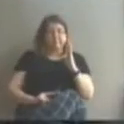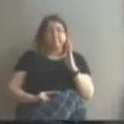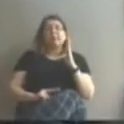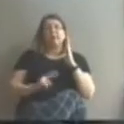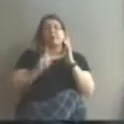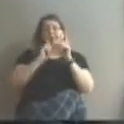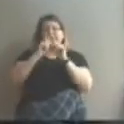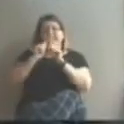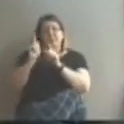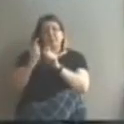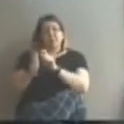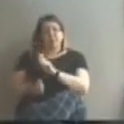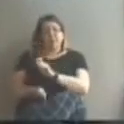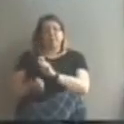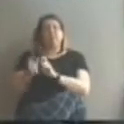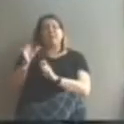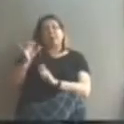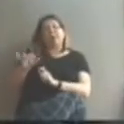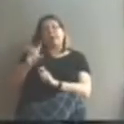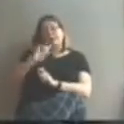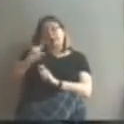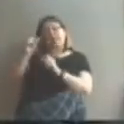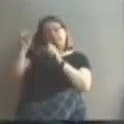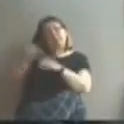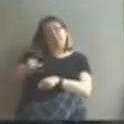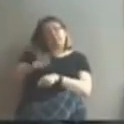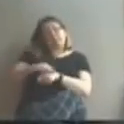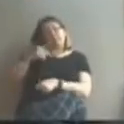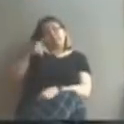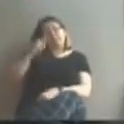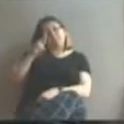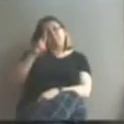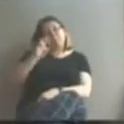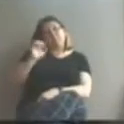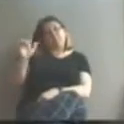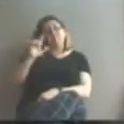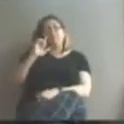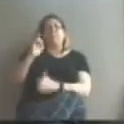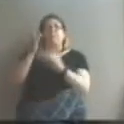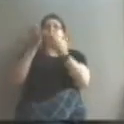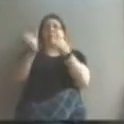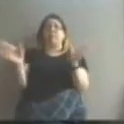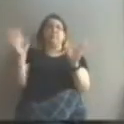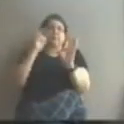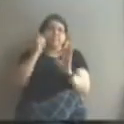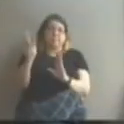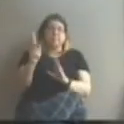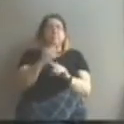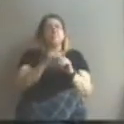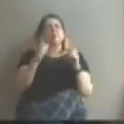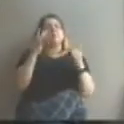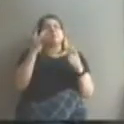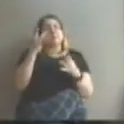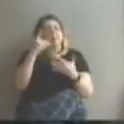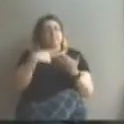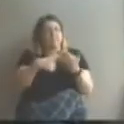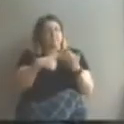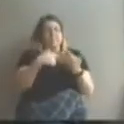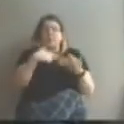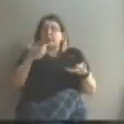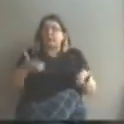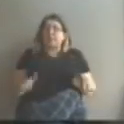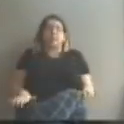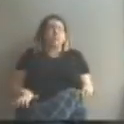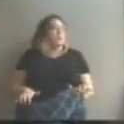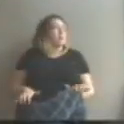numerous changes on this. These changes are posted on the portals for the public to be able to see. But the reason I'm bringing this up now is that I don't want to